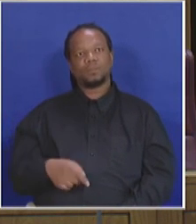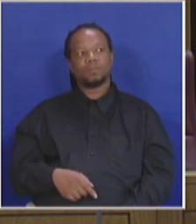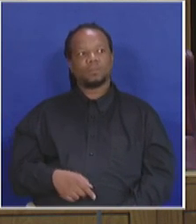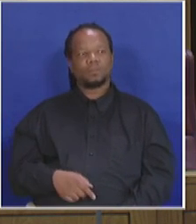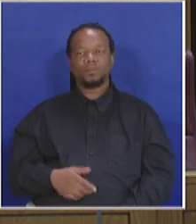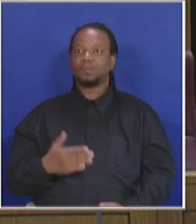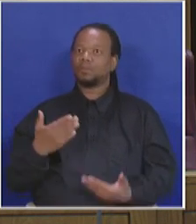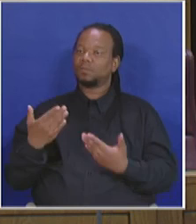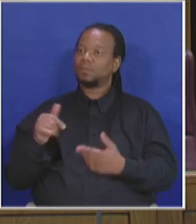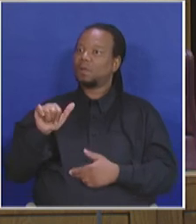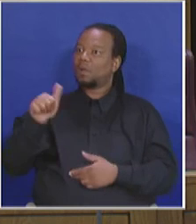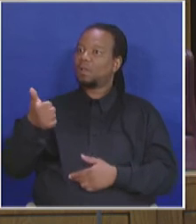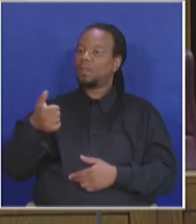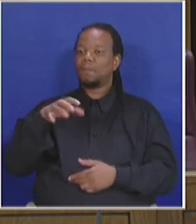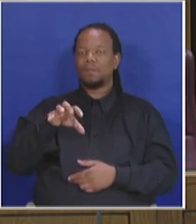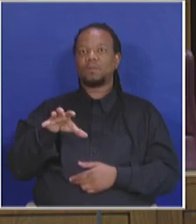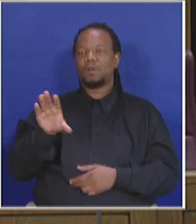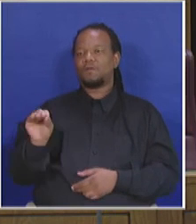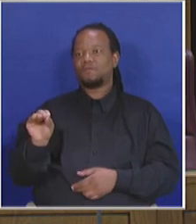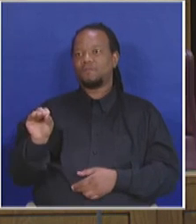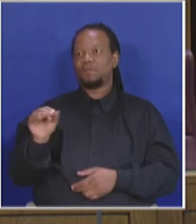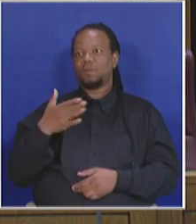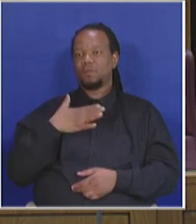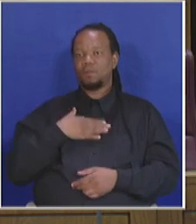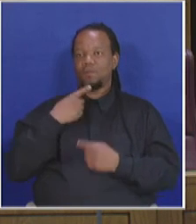wish to make declarations?